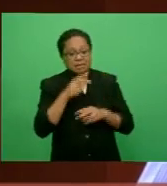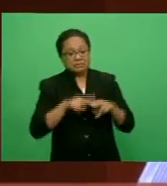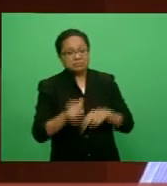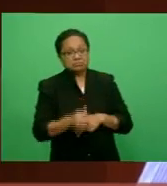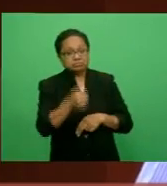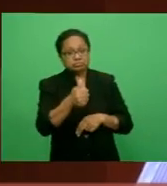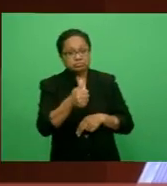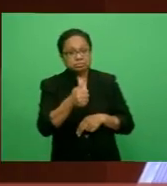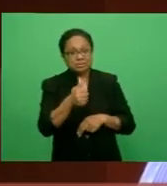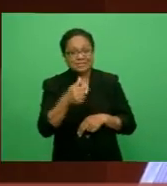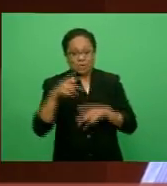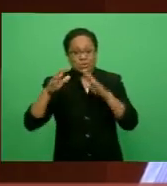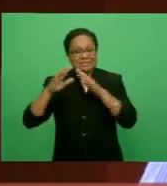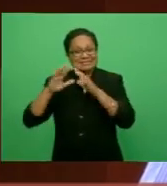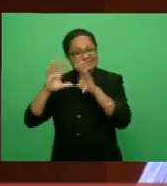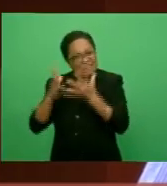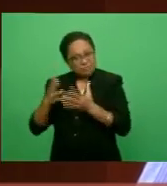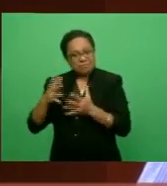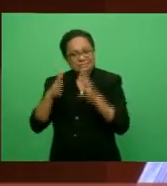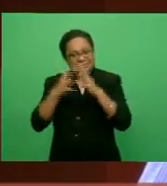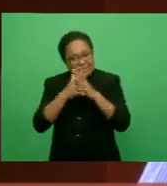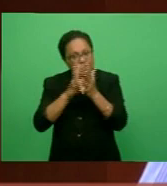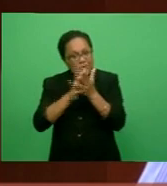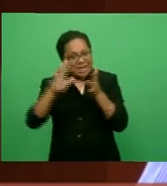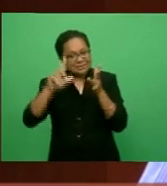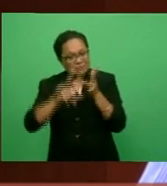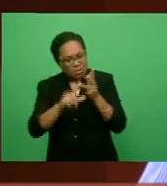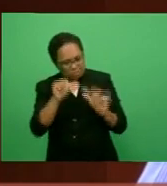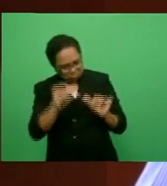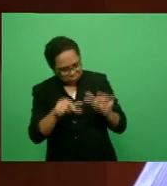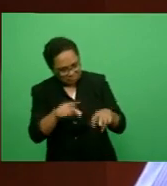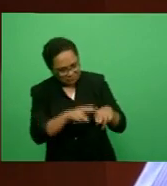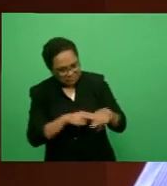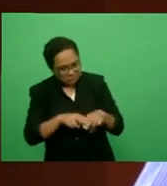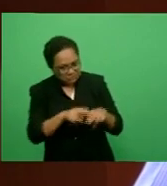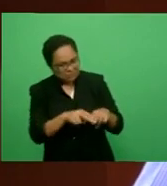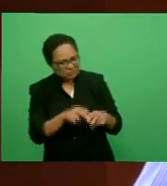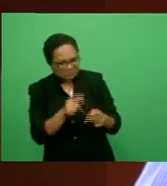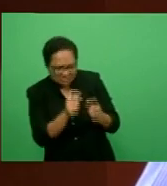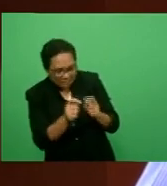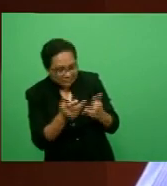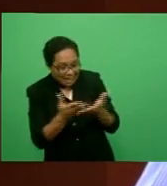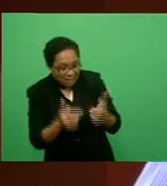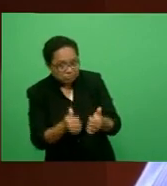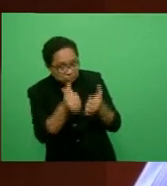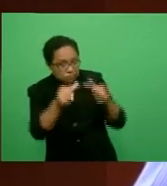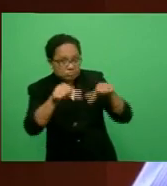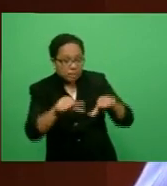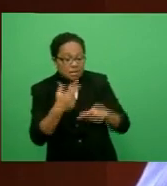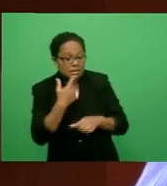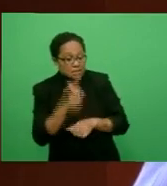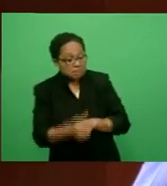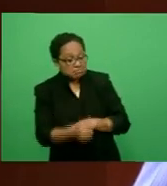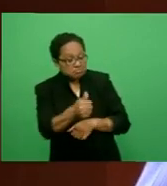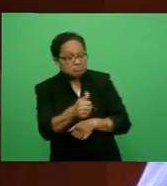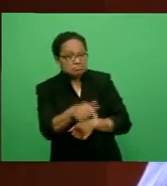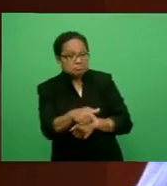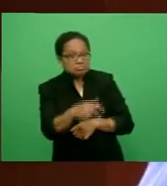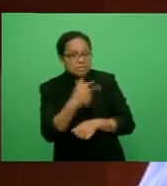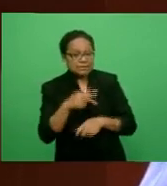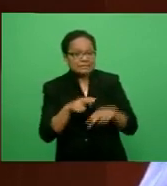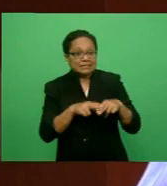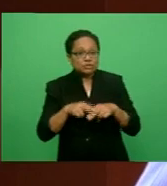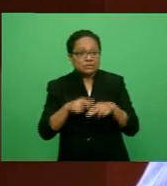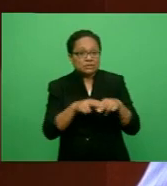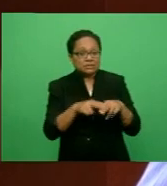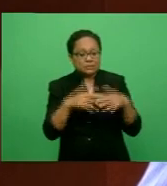WHO assessed our compliance to COVID-19 testing, and they've assessed ourselves having 100% compliance of